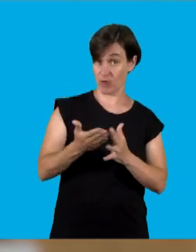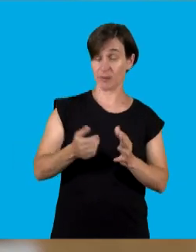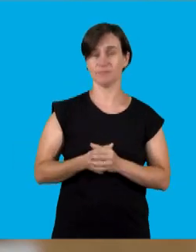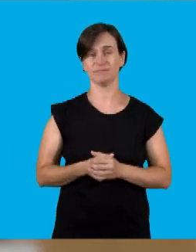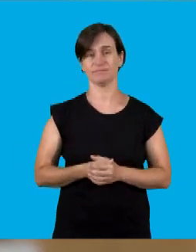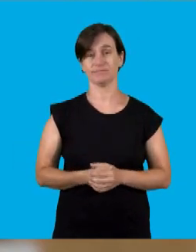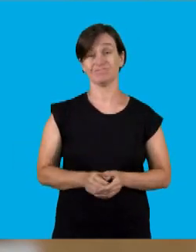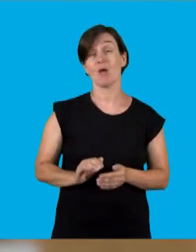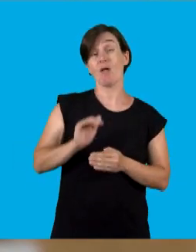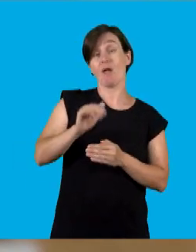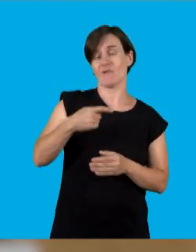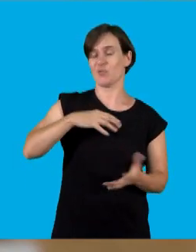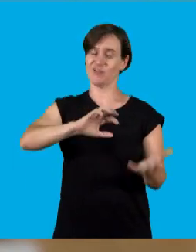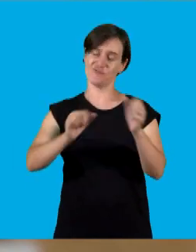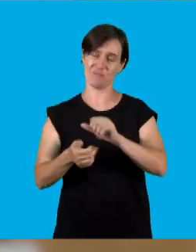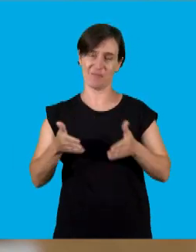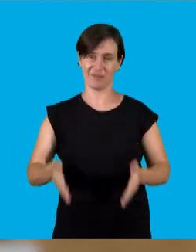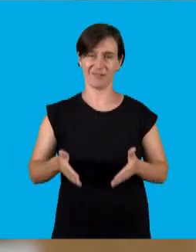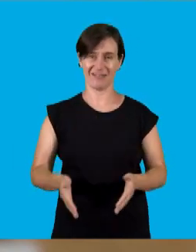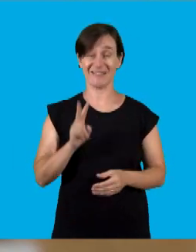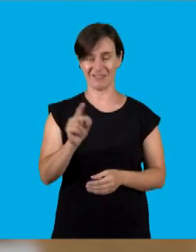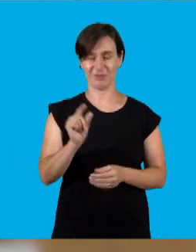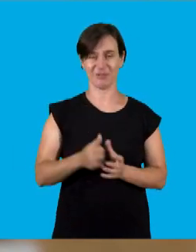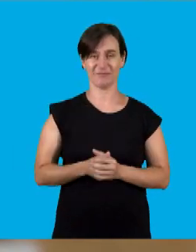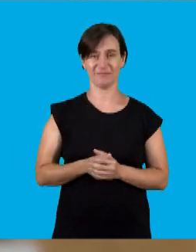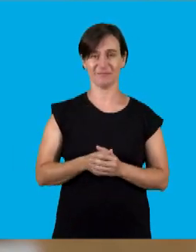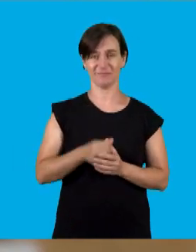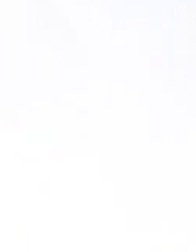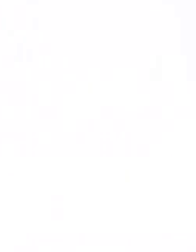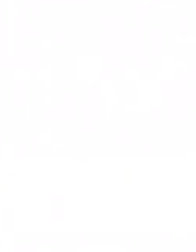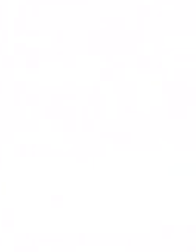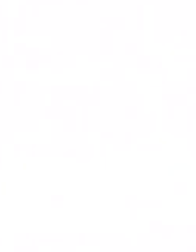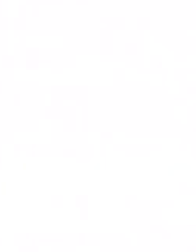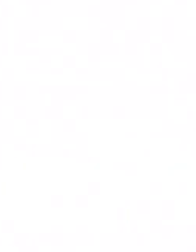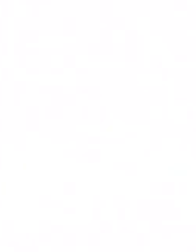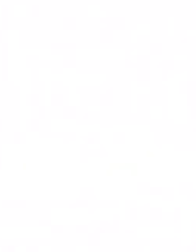short advert break. After our break, we wrap up today's lesson. See you now.